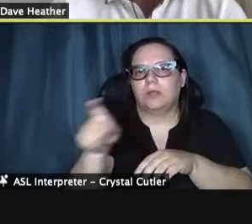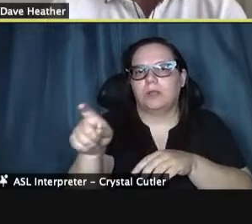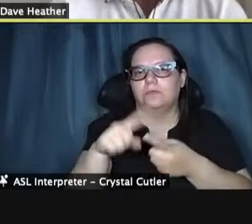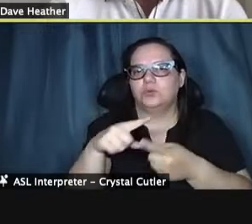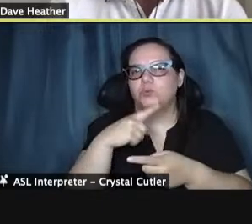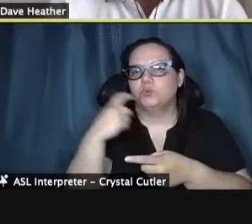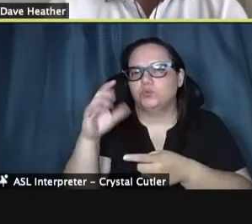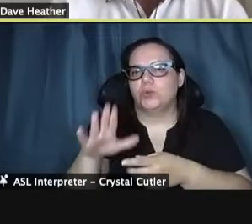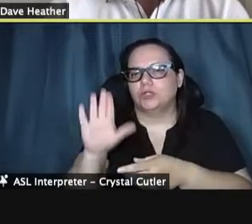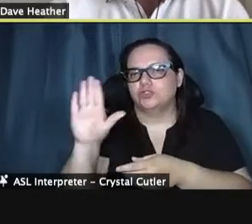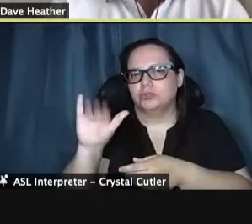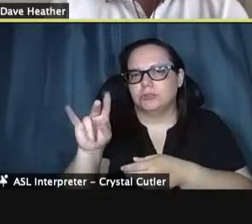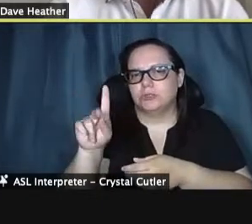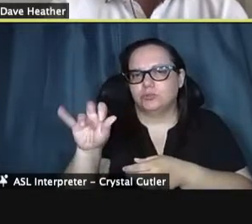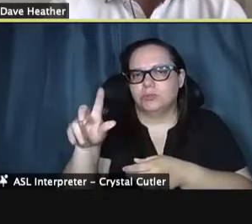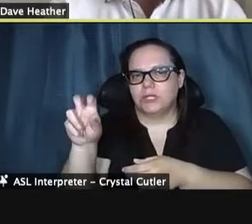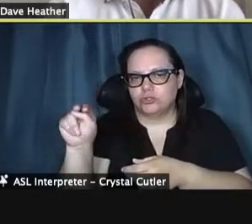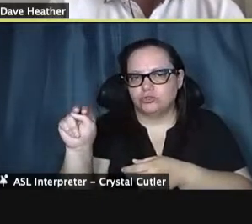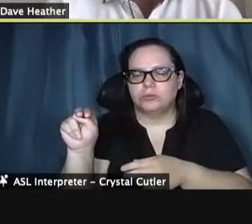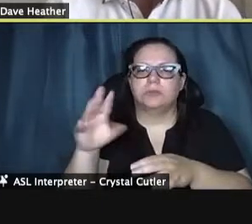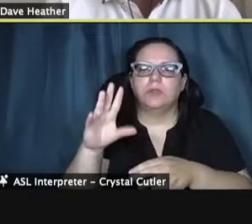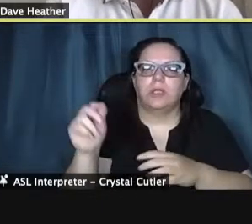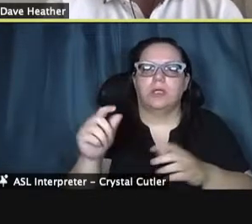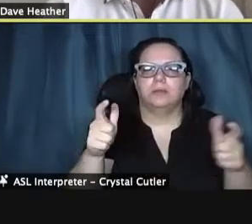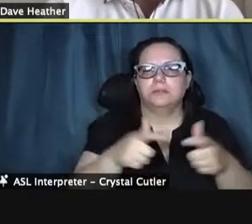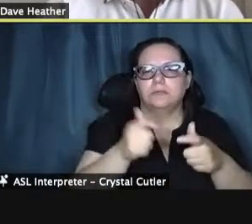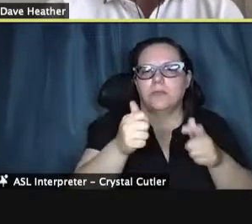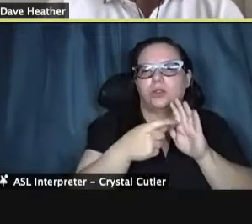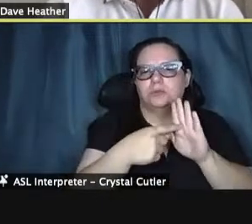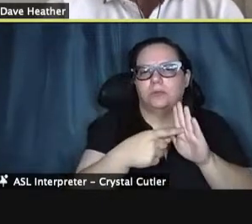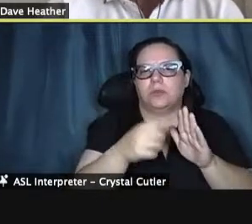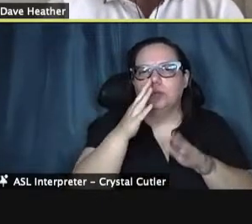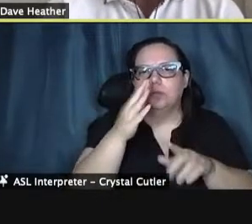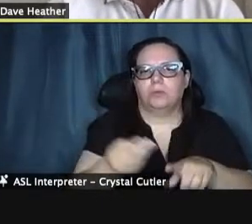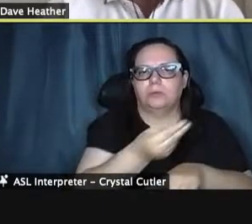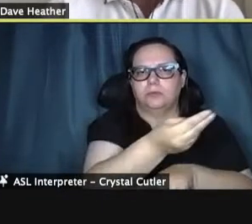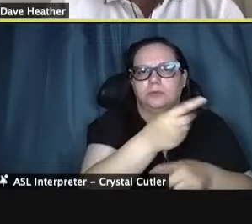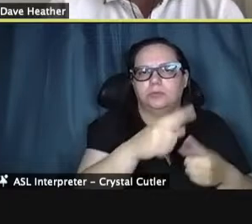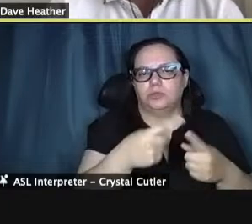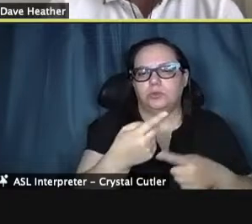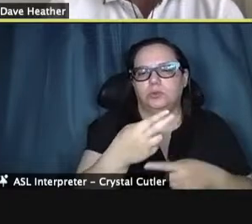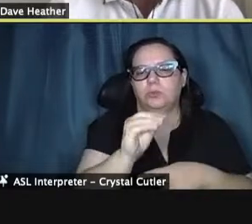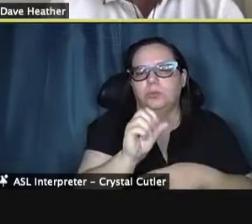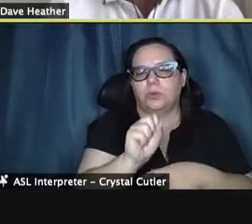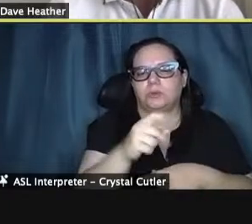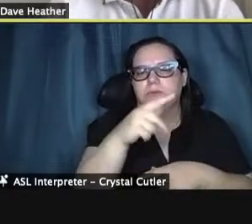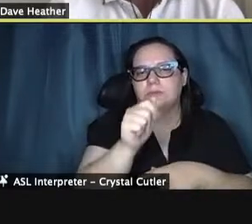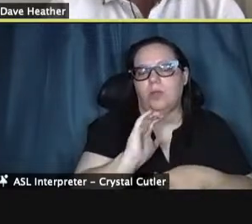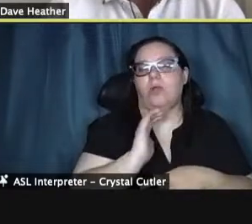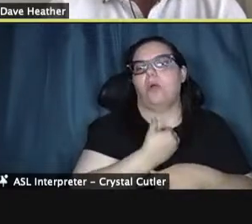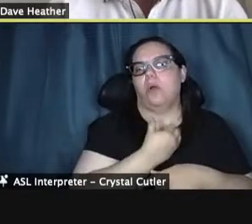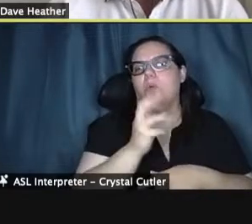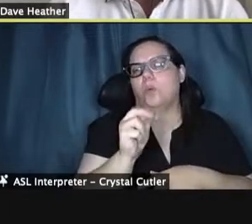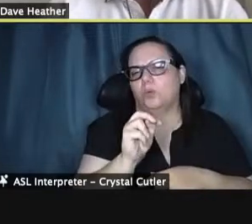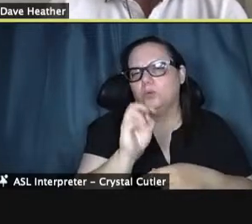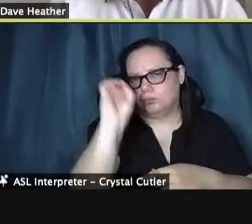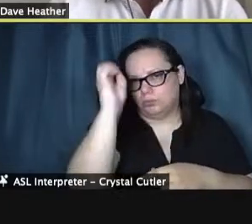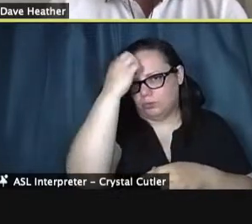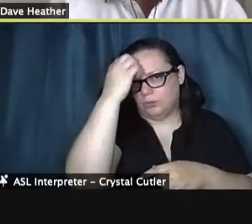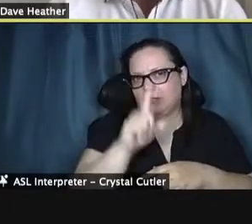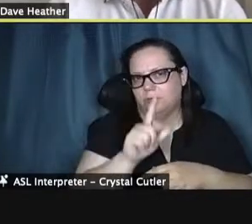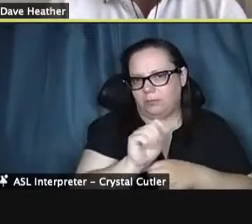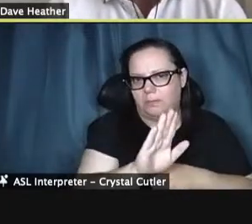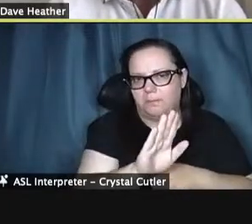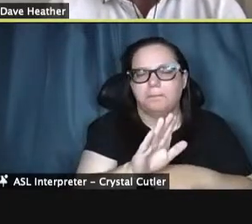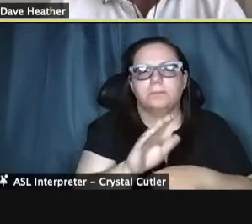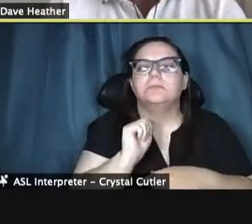instrumentation, and a smaller sample will be extracted that will pass on to Prosper, our own European laboratory. It's not just a